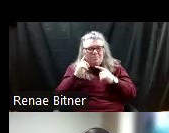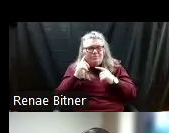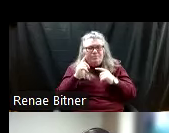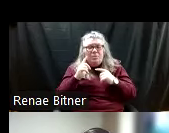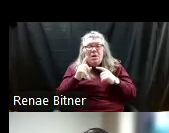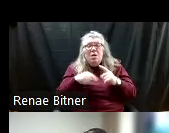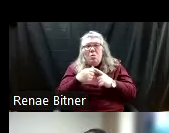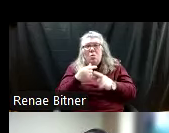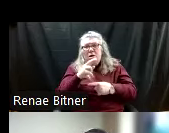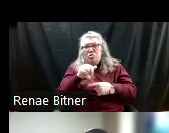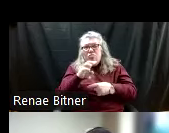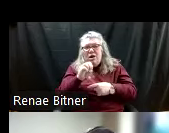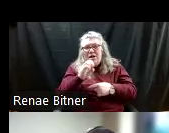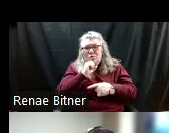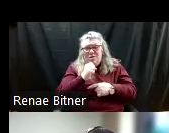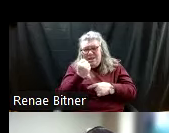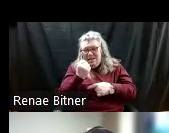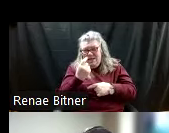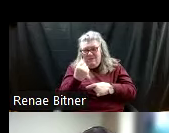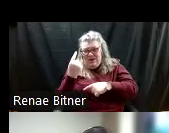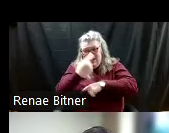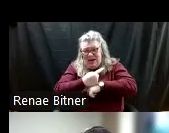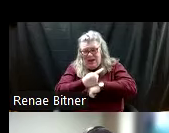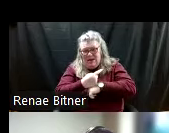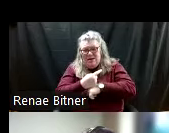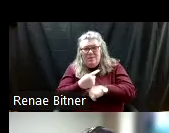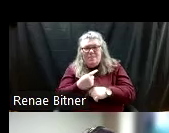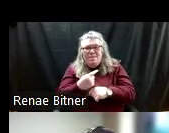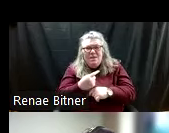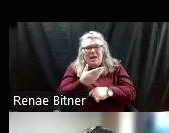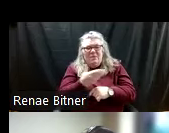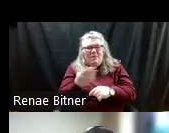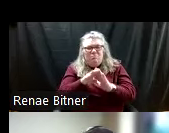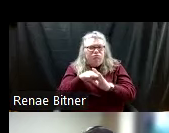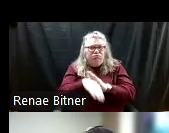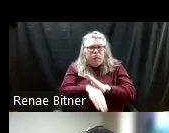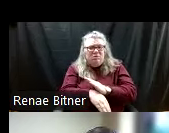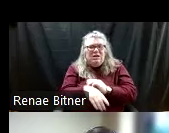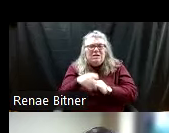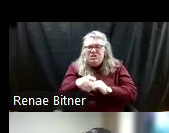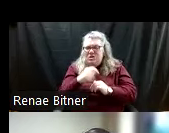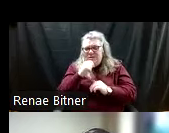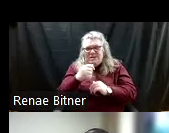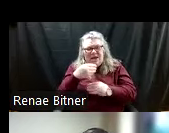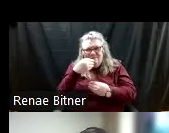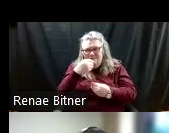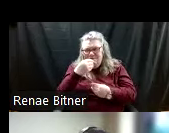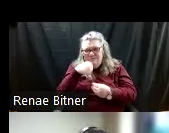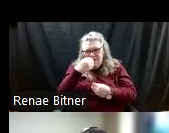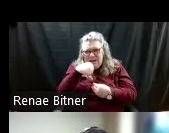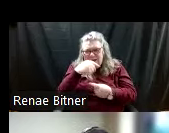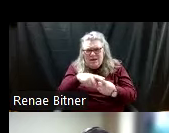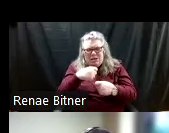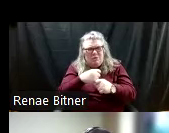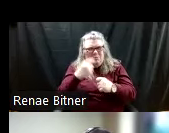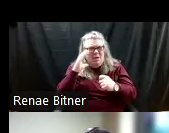When Grace was 11 days old, things went downhill. She was not feeding, she was making strange